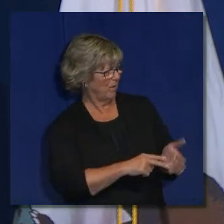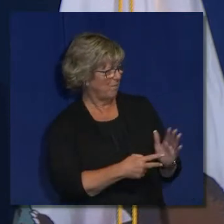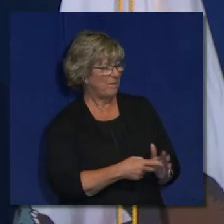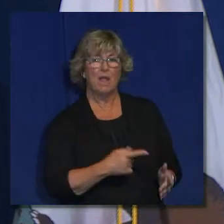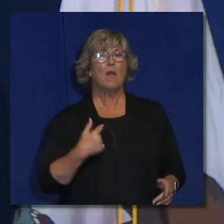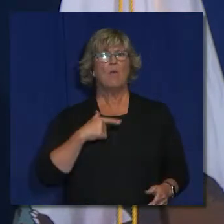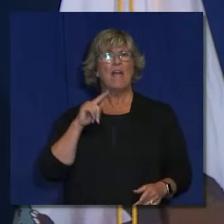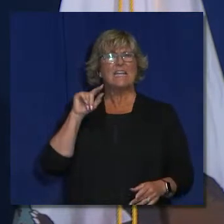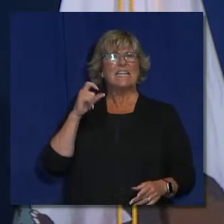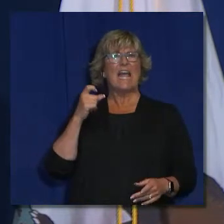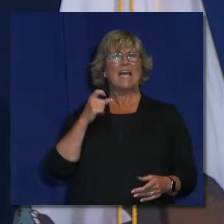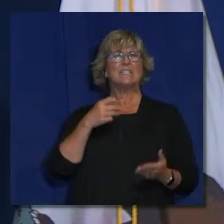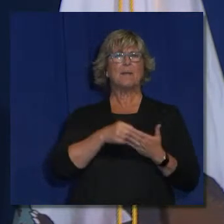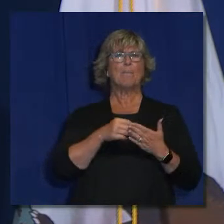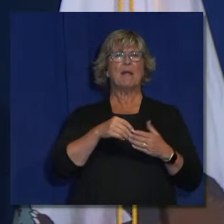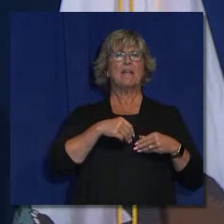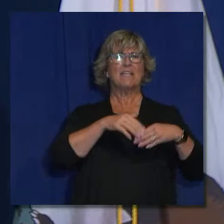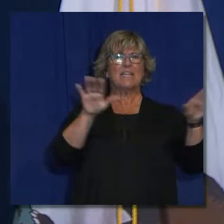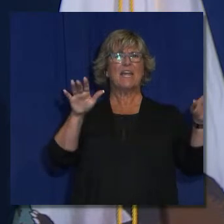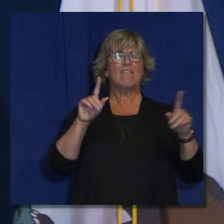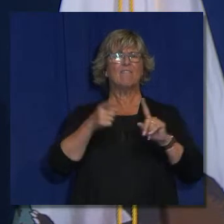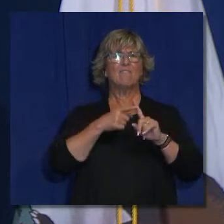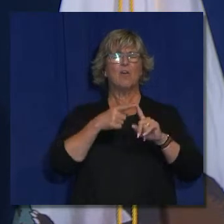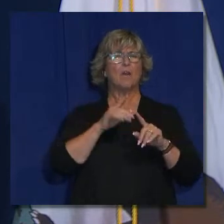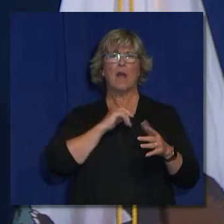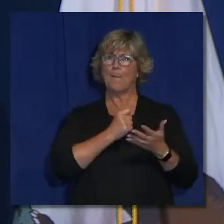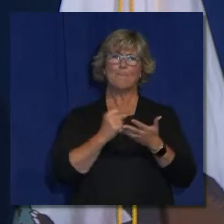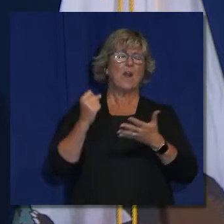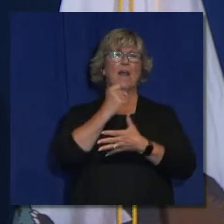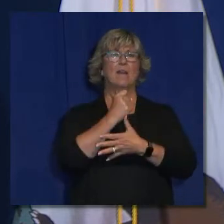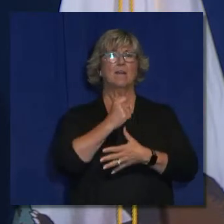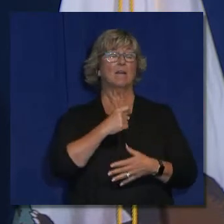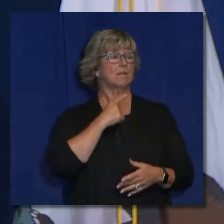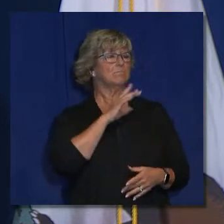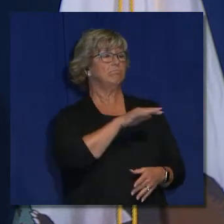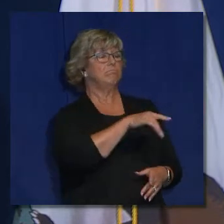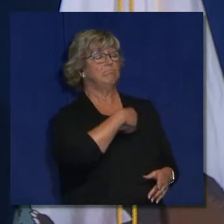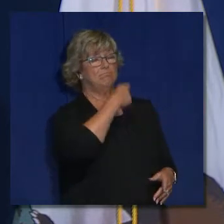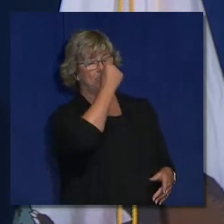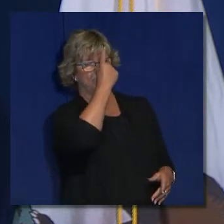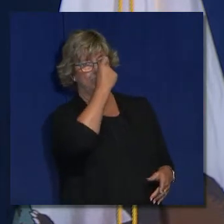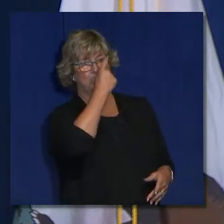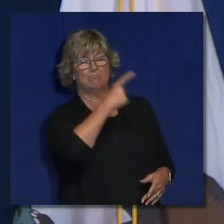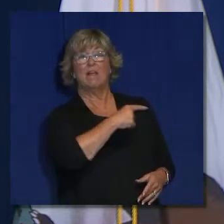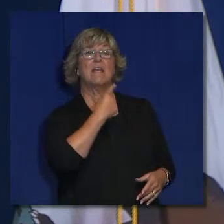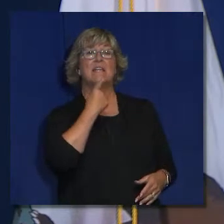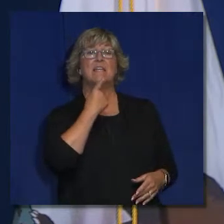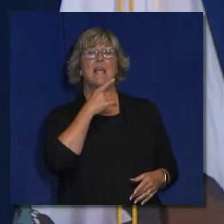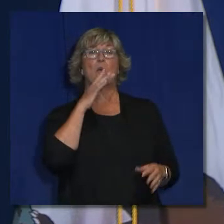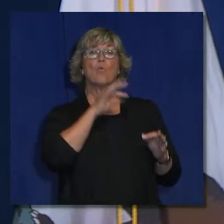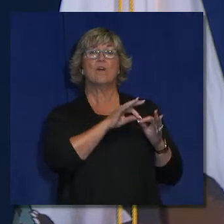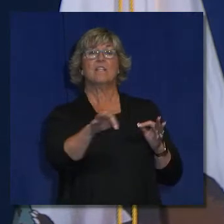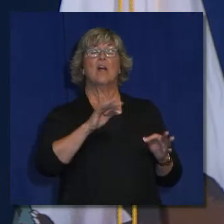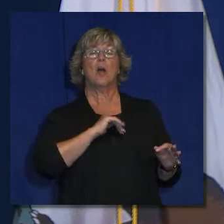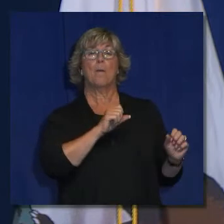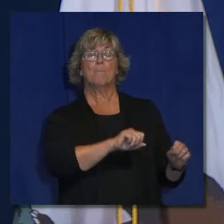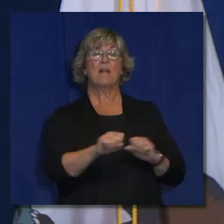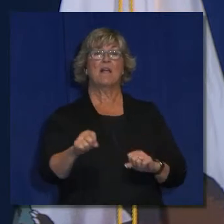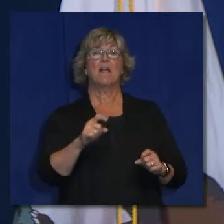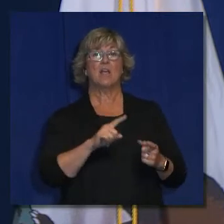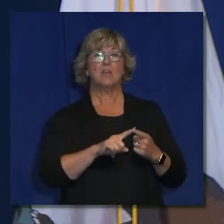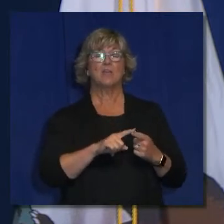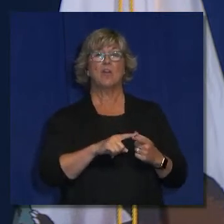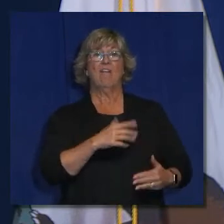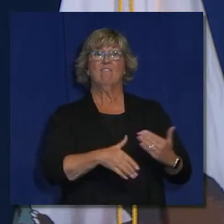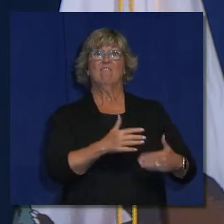said, well, we have tax returns, and that has to be our priority. We said, well, we absolutely understand that. They said it actually would delay our ability to even go